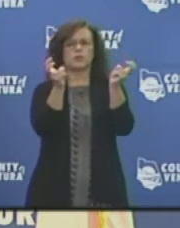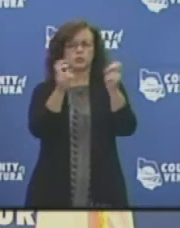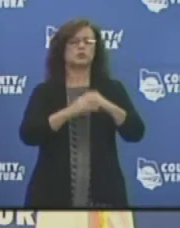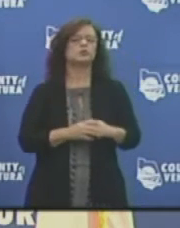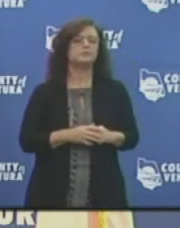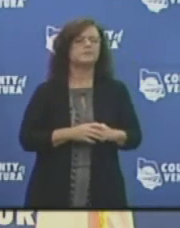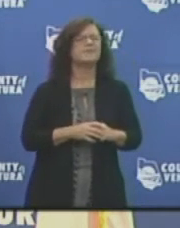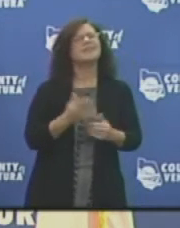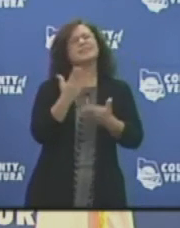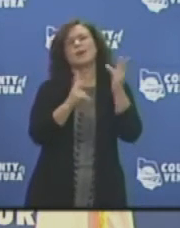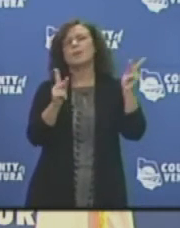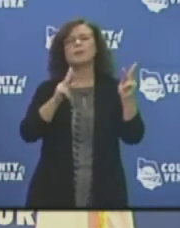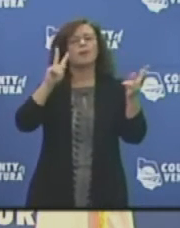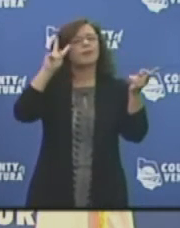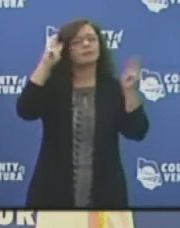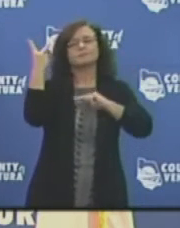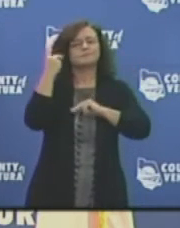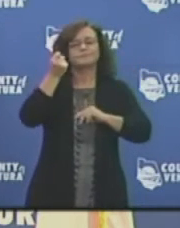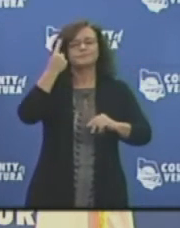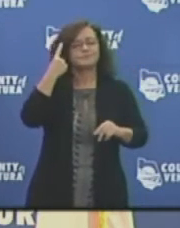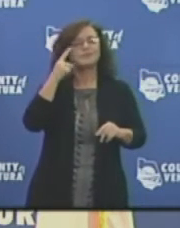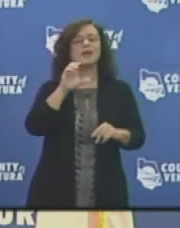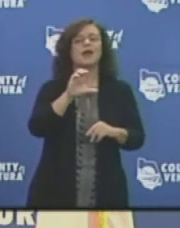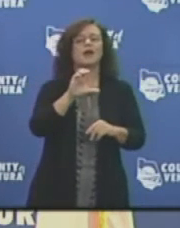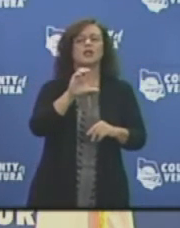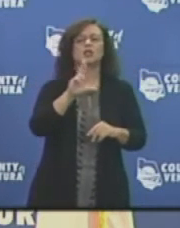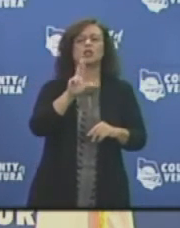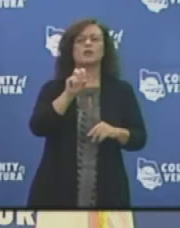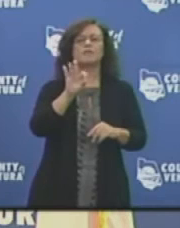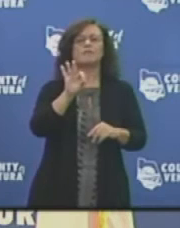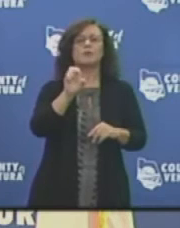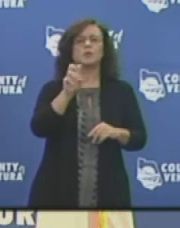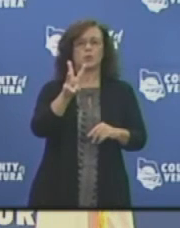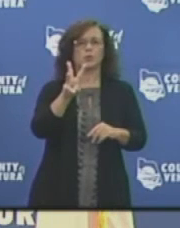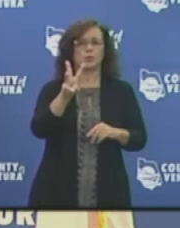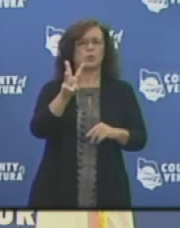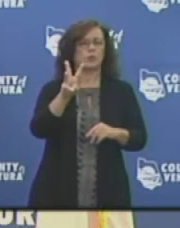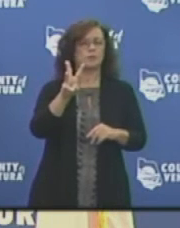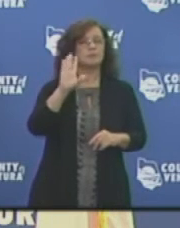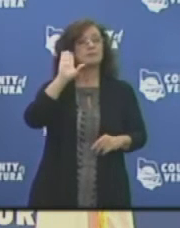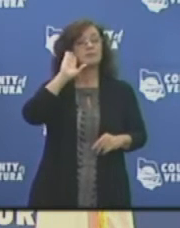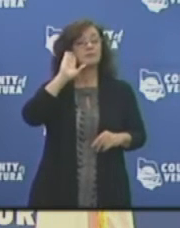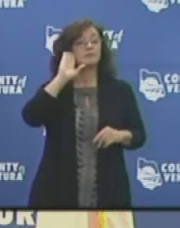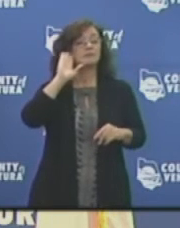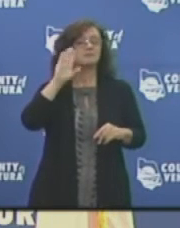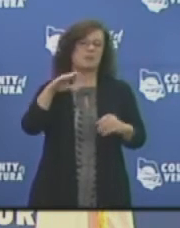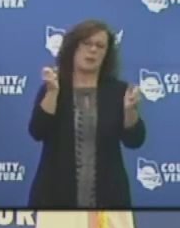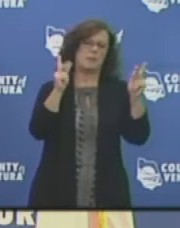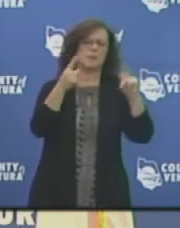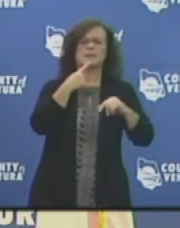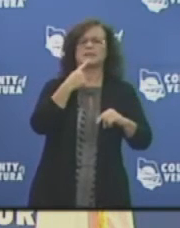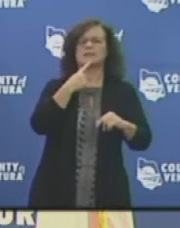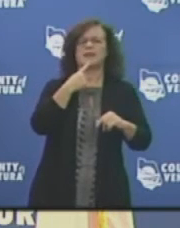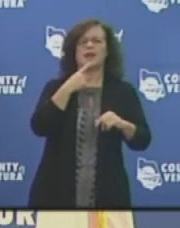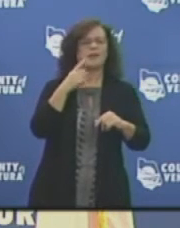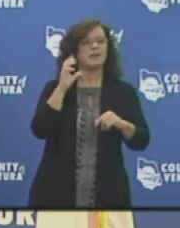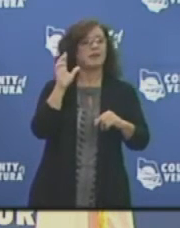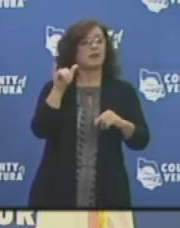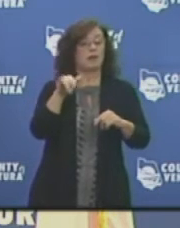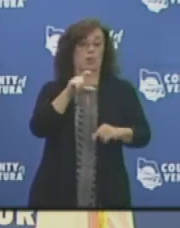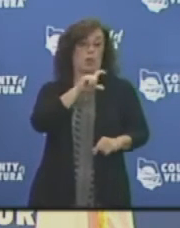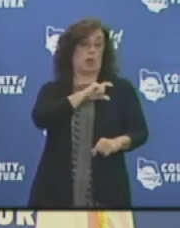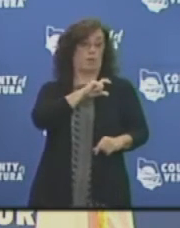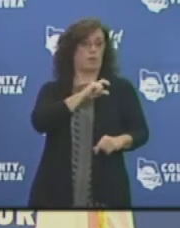curfew. It's been said that law enforcement will not be enforcing the so-called curfew. And this is not the